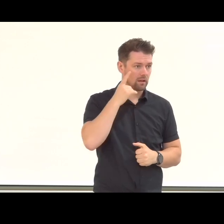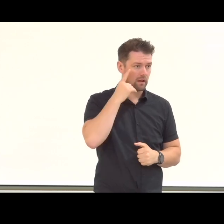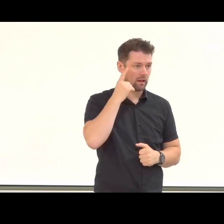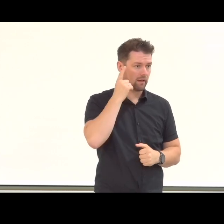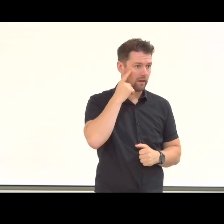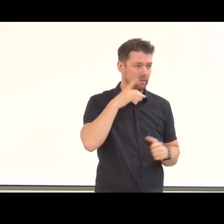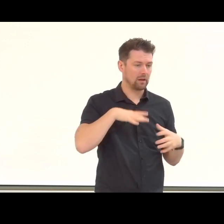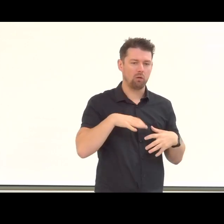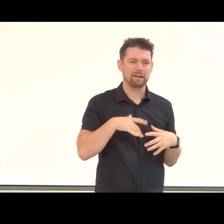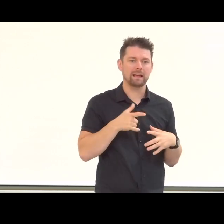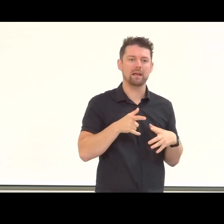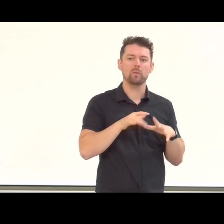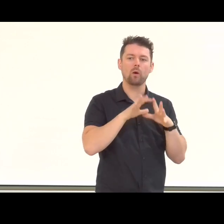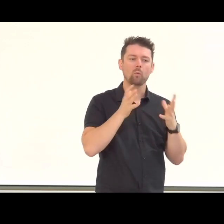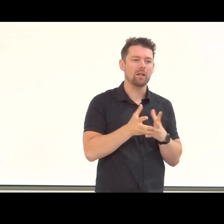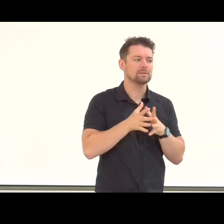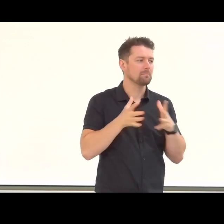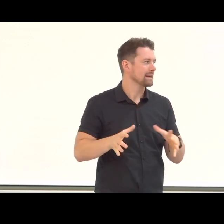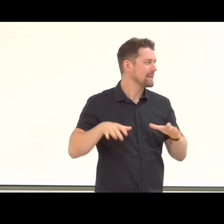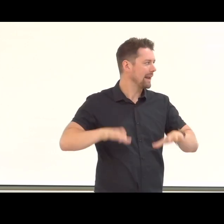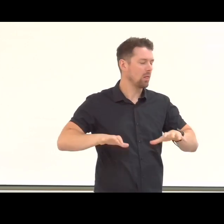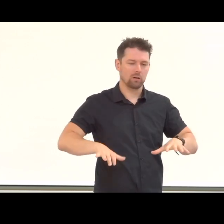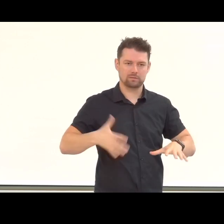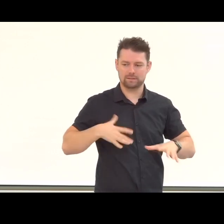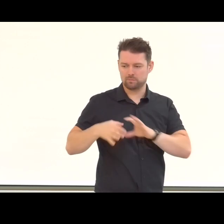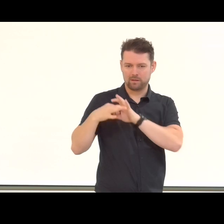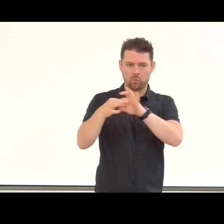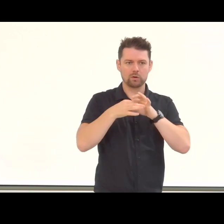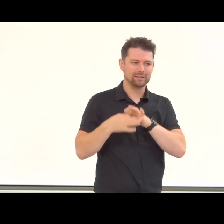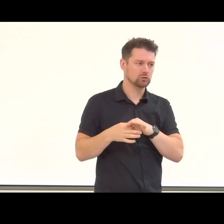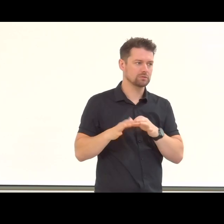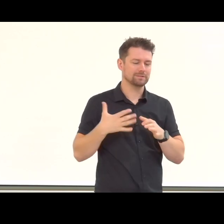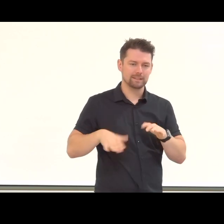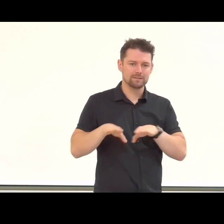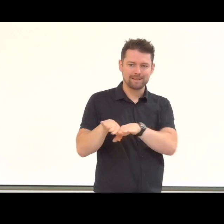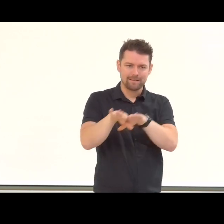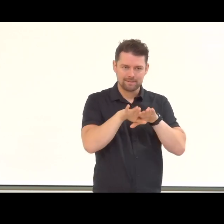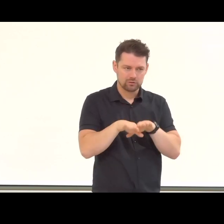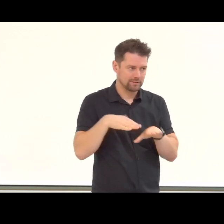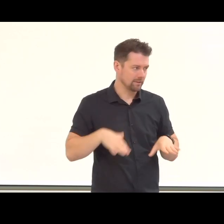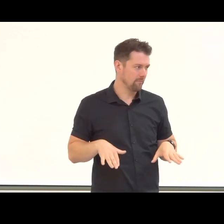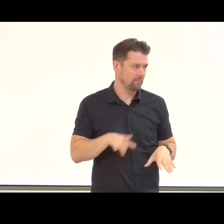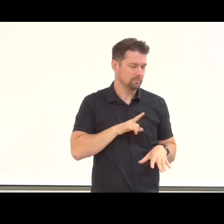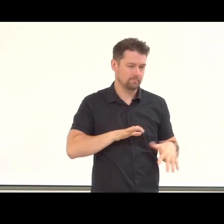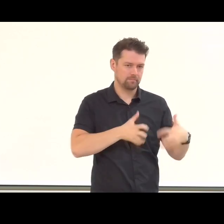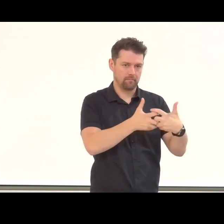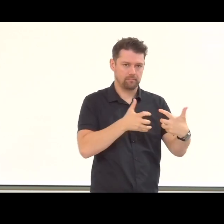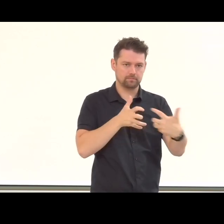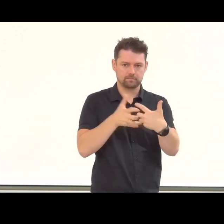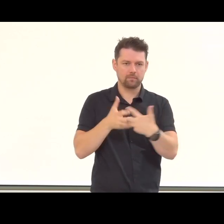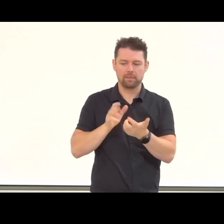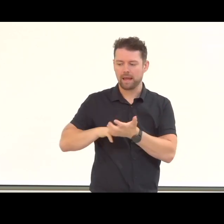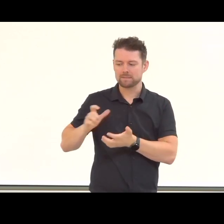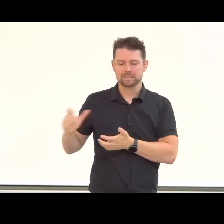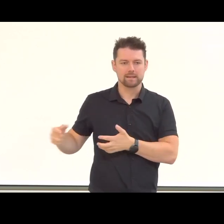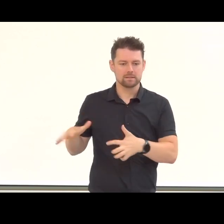with the world's biggest analog. Yeah. I mean, there needs to be coordination and standardization anyway once we kind of link MCCs together,